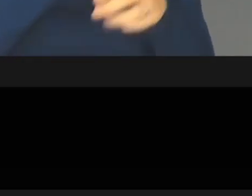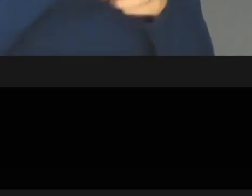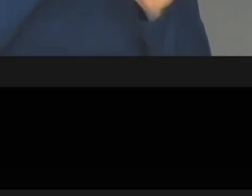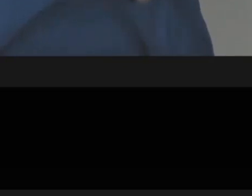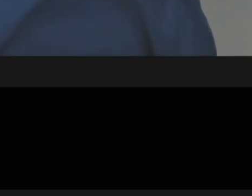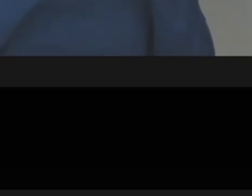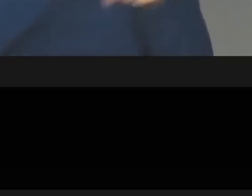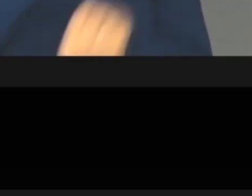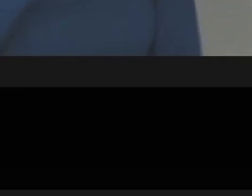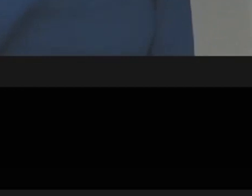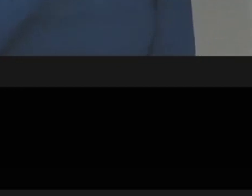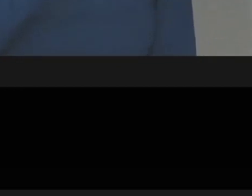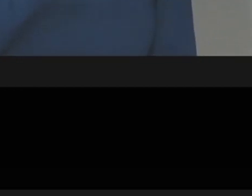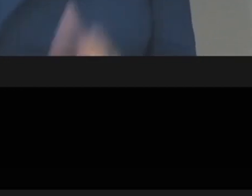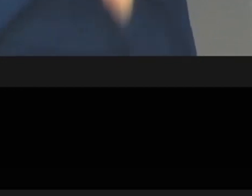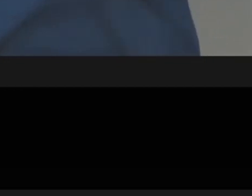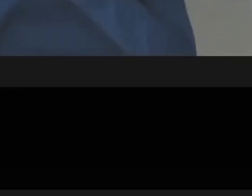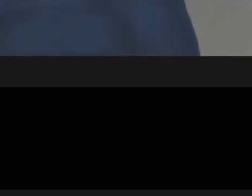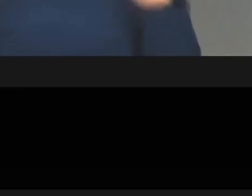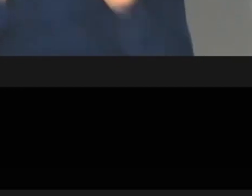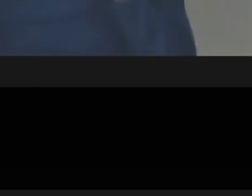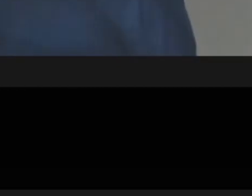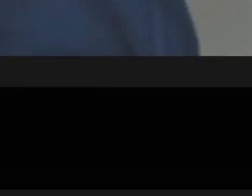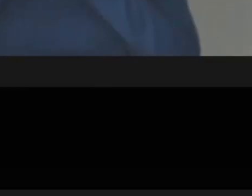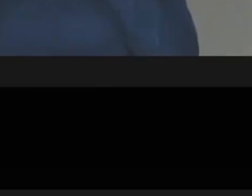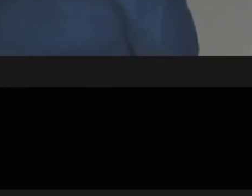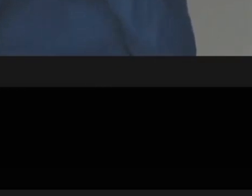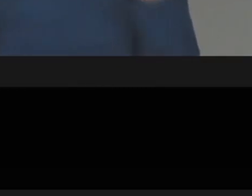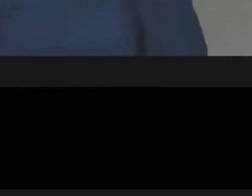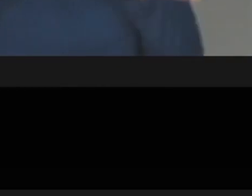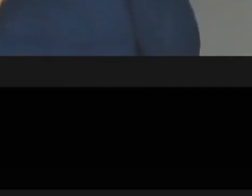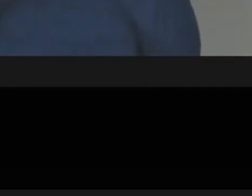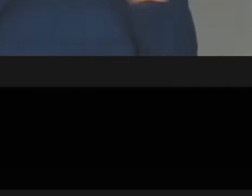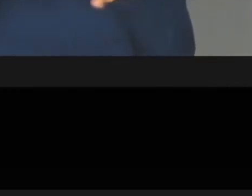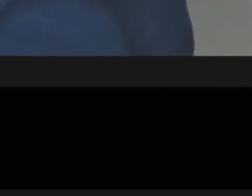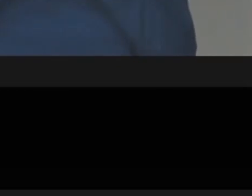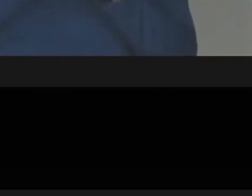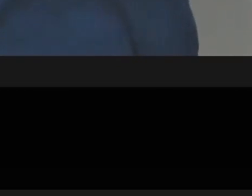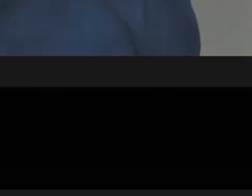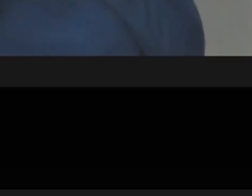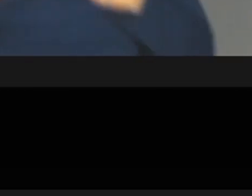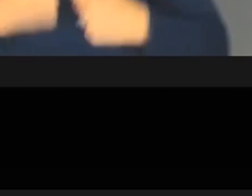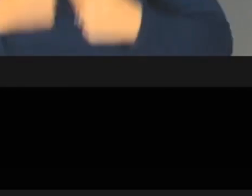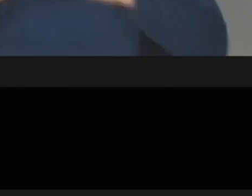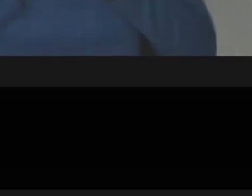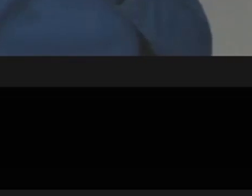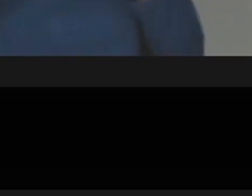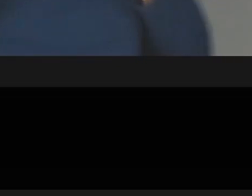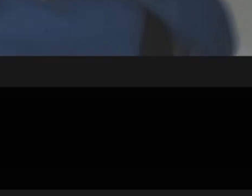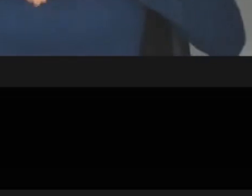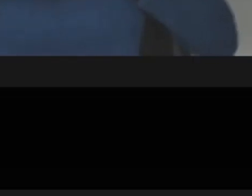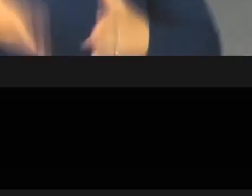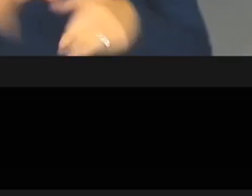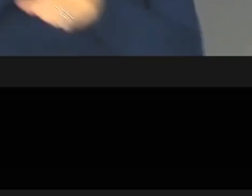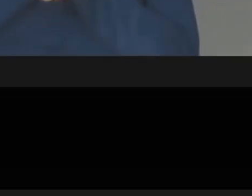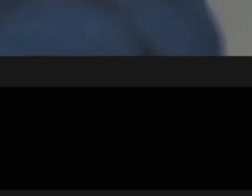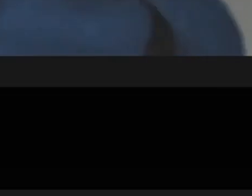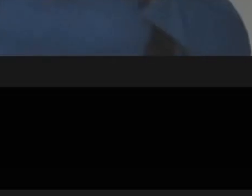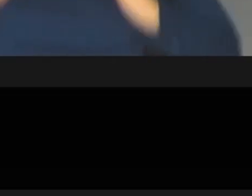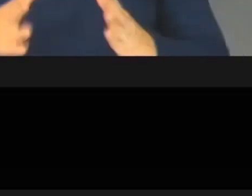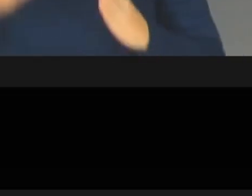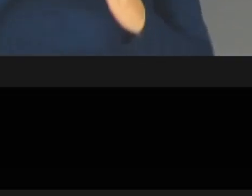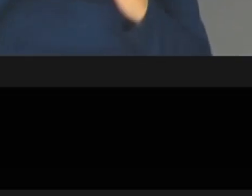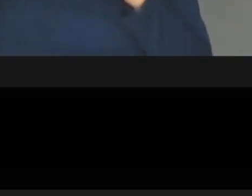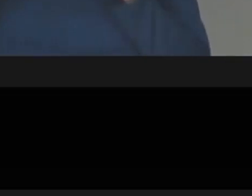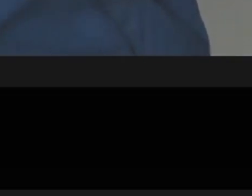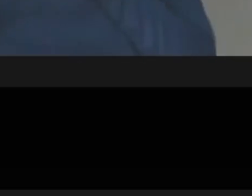RCOs for any development activity that requires a public hearing. The purpose is to give residents, property owners, business owners, and stakeholders